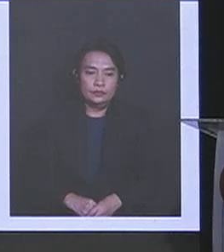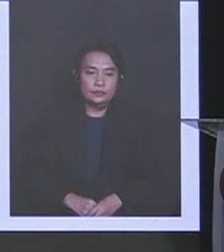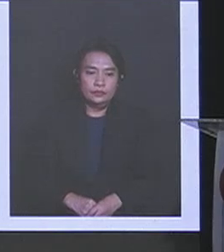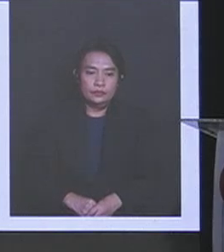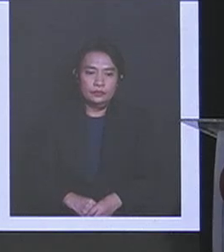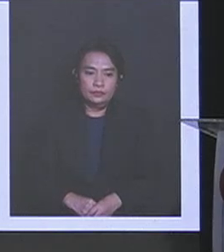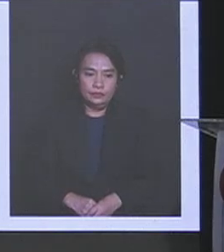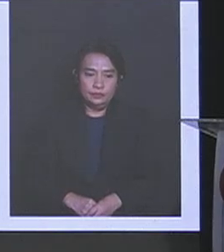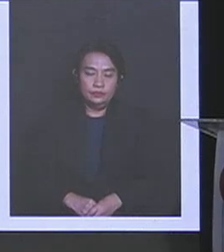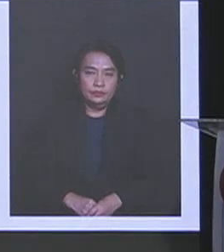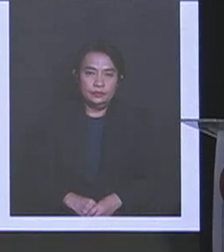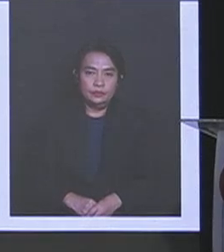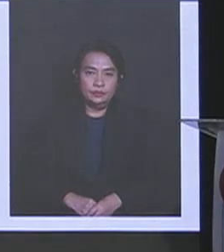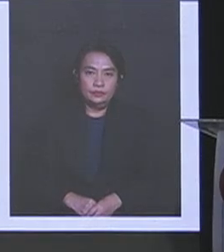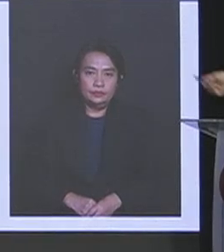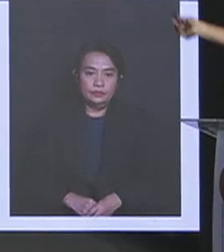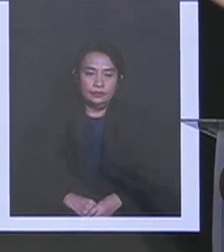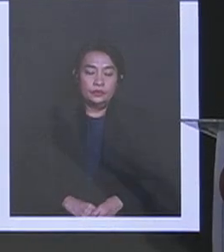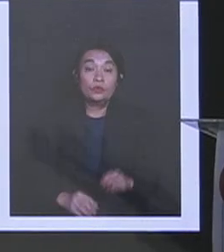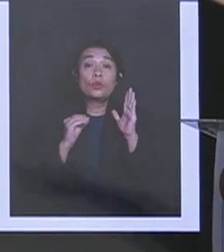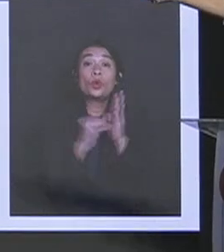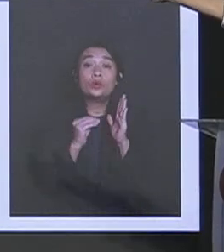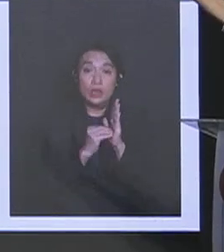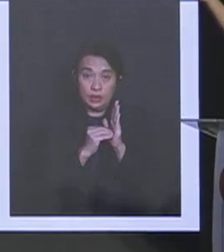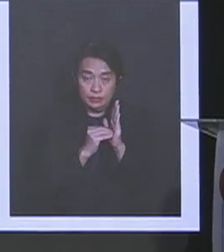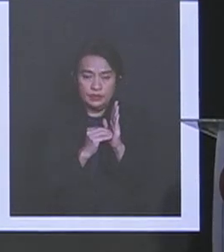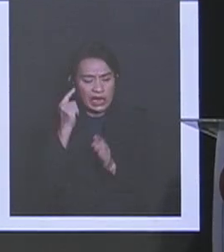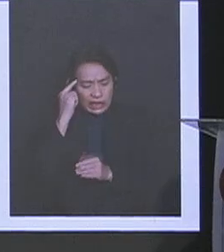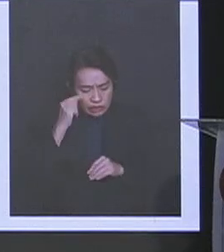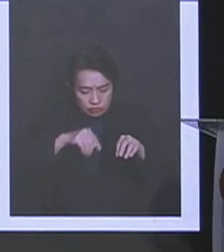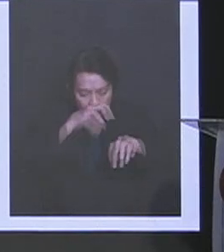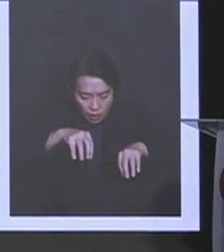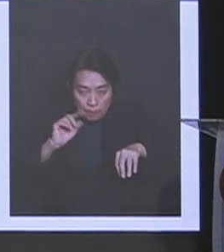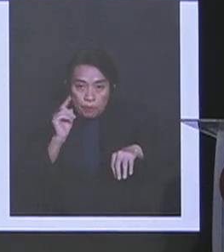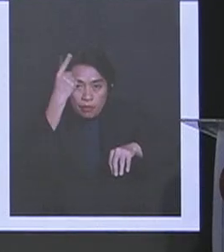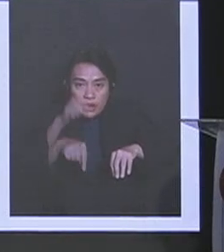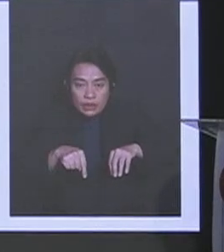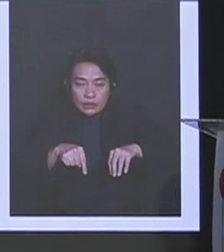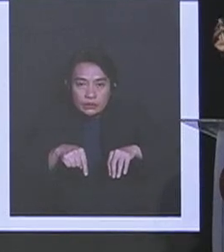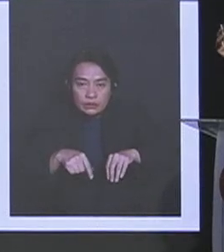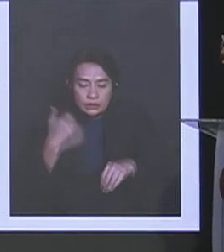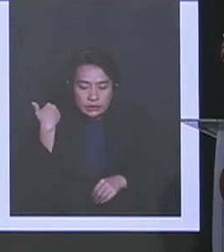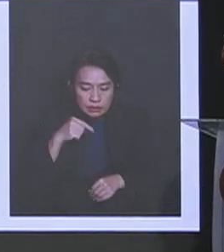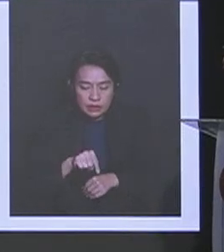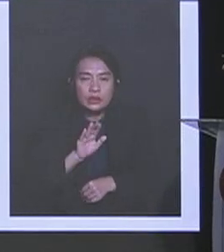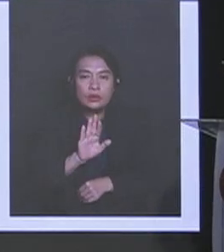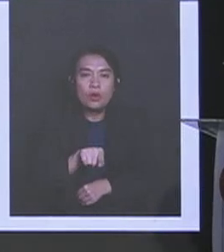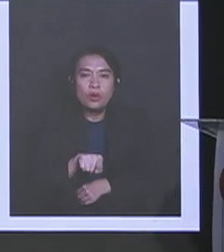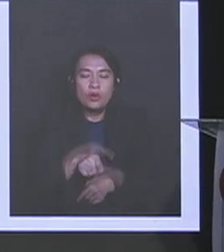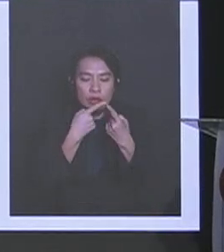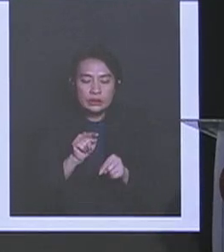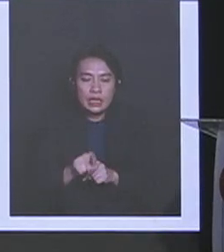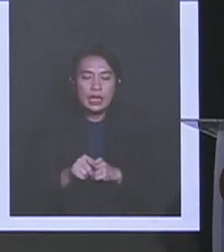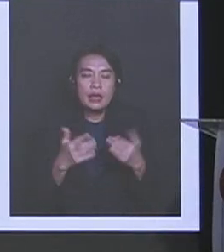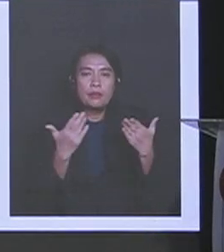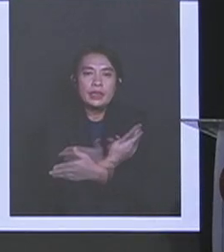happened, is that we created this sort of, the yellow sort of indicates the property value of the air rights for that